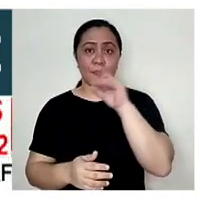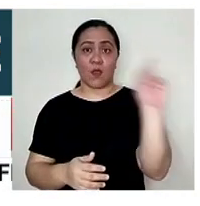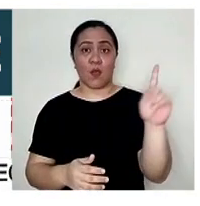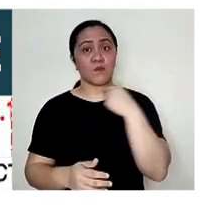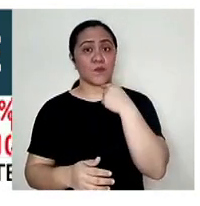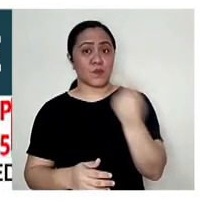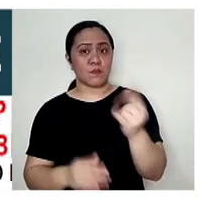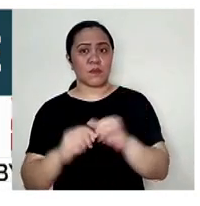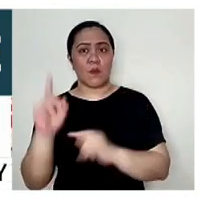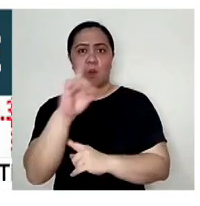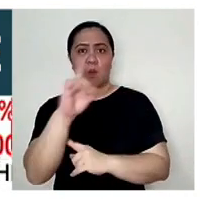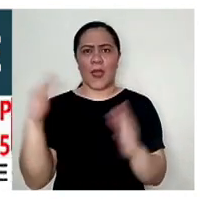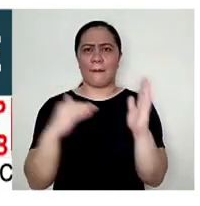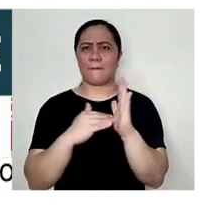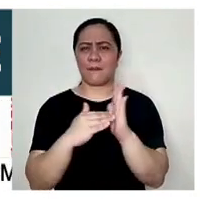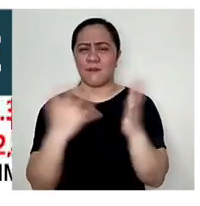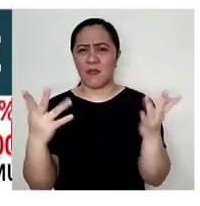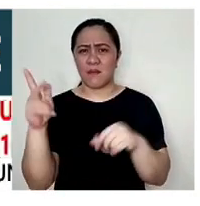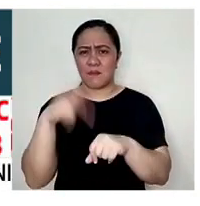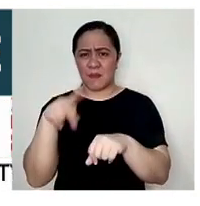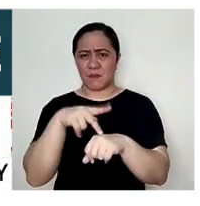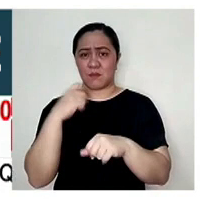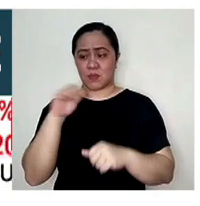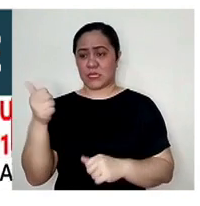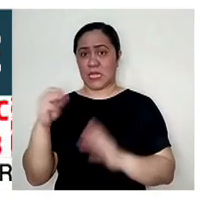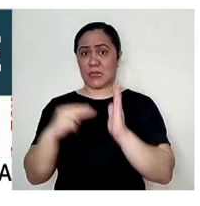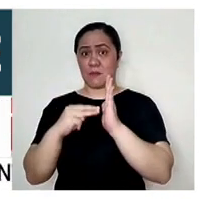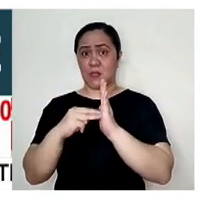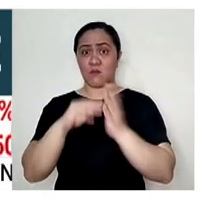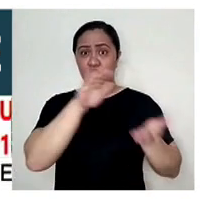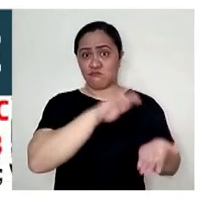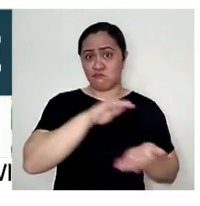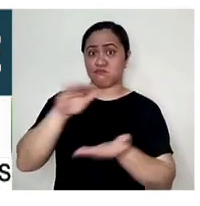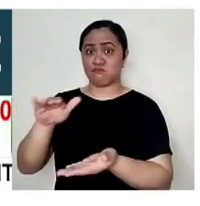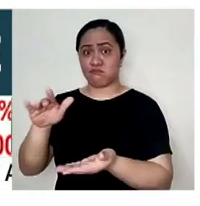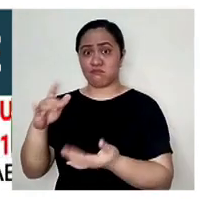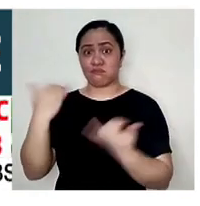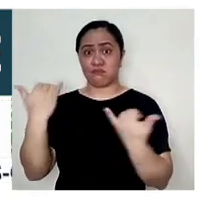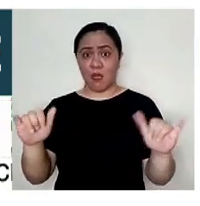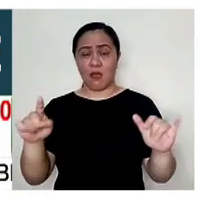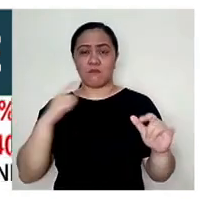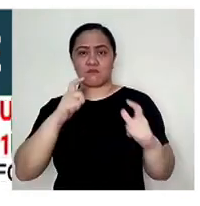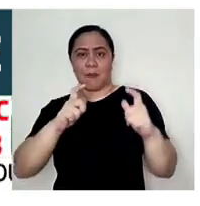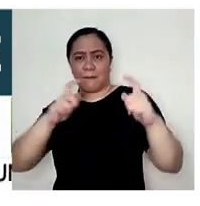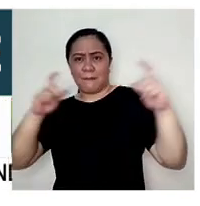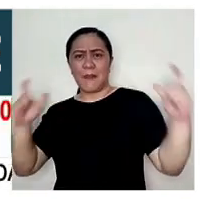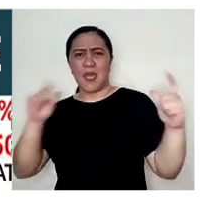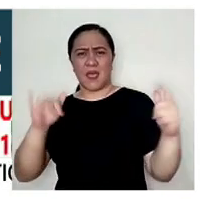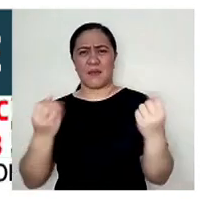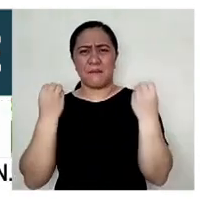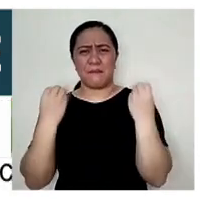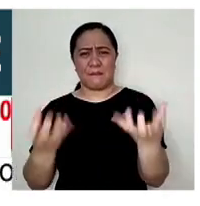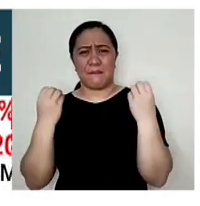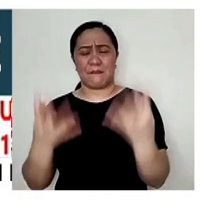plus million. So that means 10 million. And 10 million is still enormous if you come to think of it. Now, this is what's